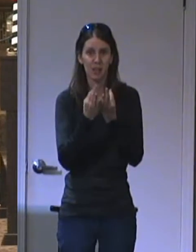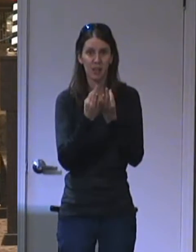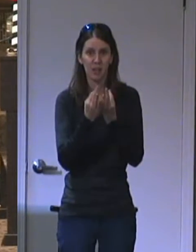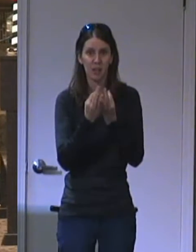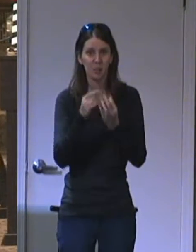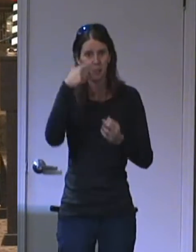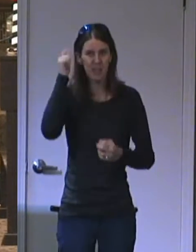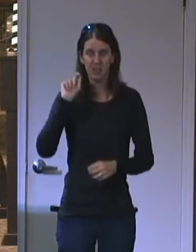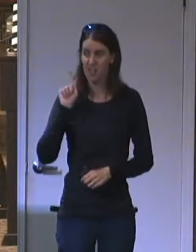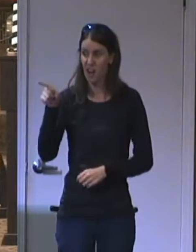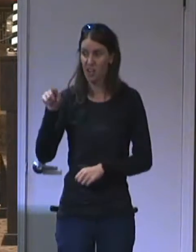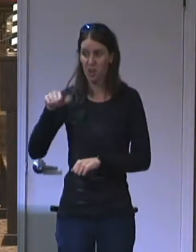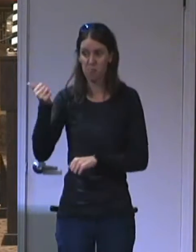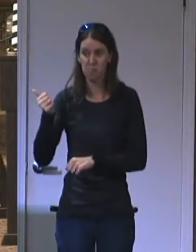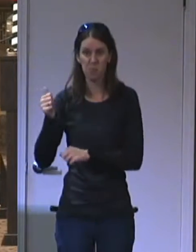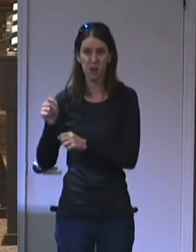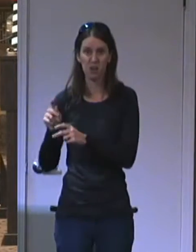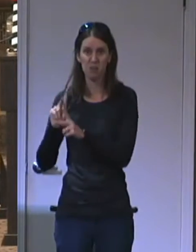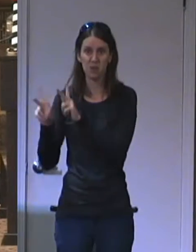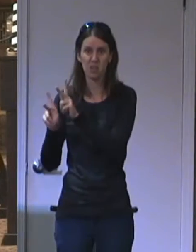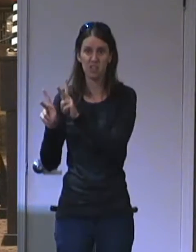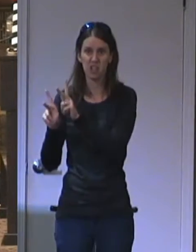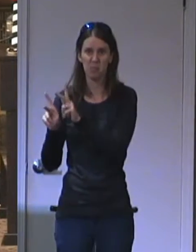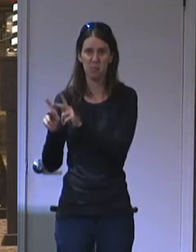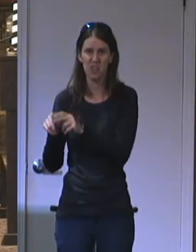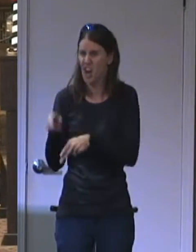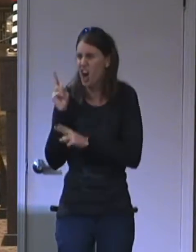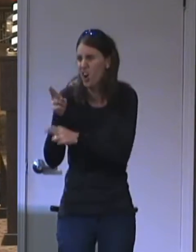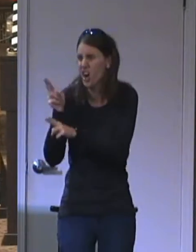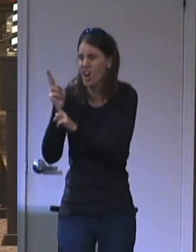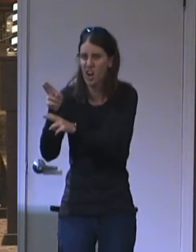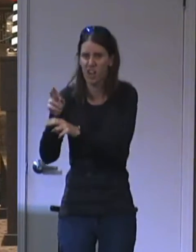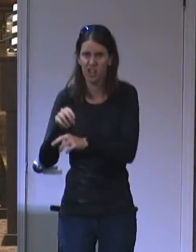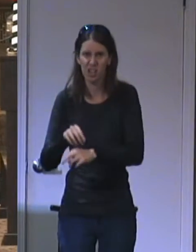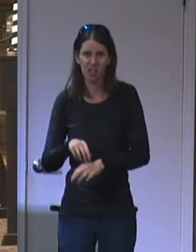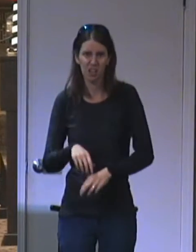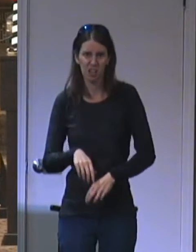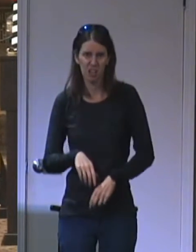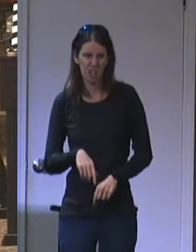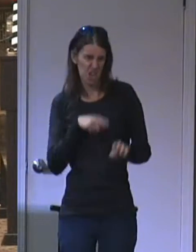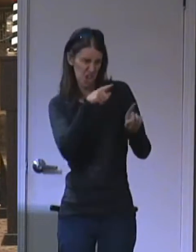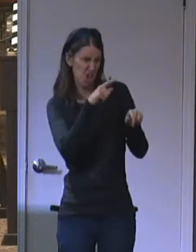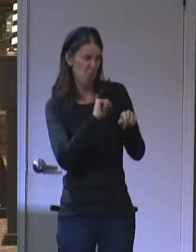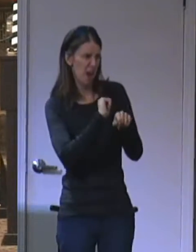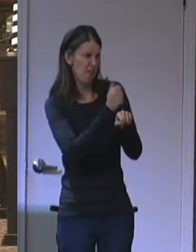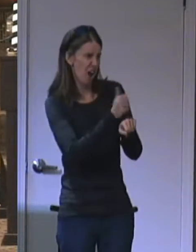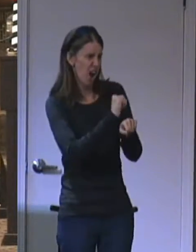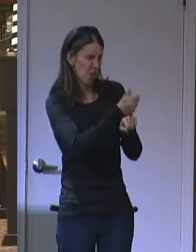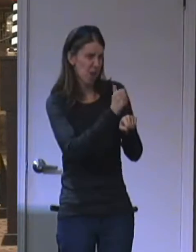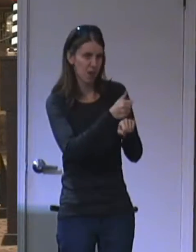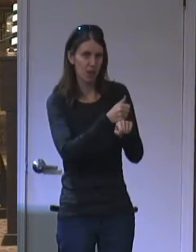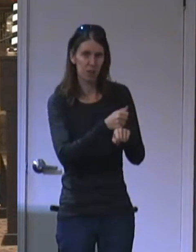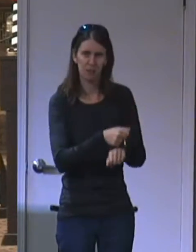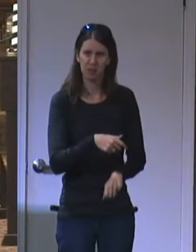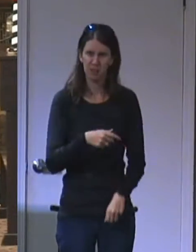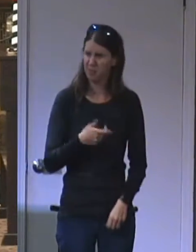In a hurry. And got out and saying, you know, acting like it was their fault. Oh.